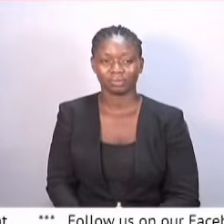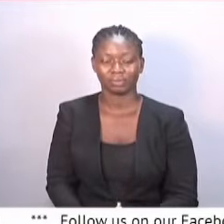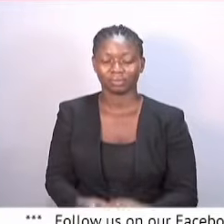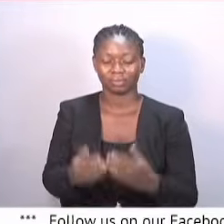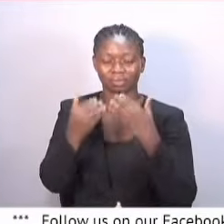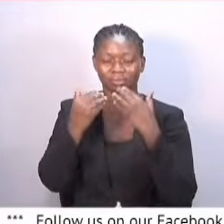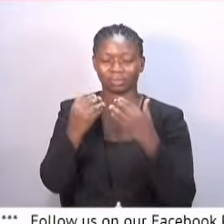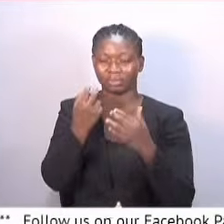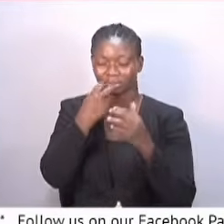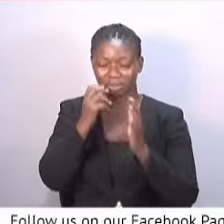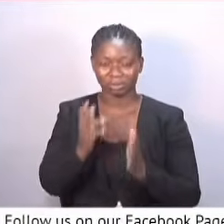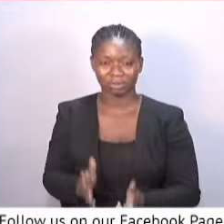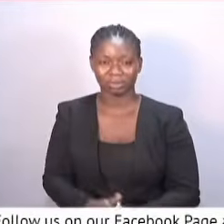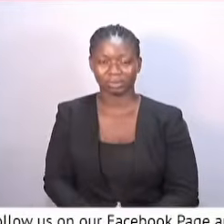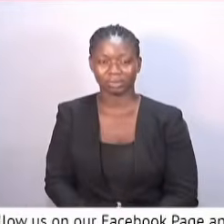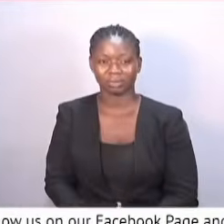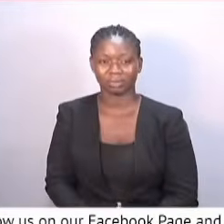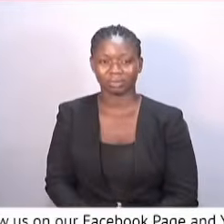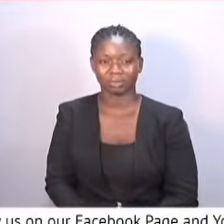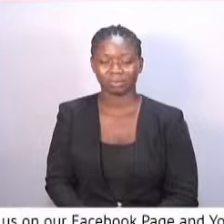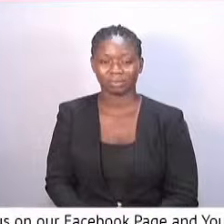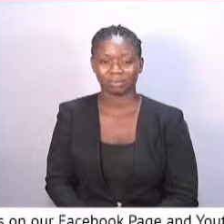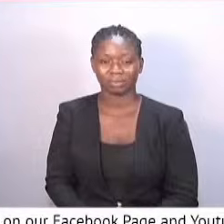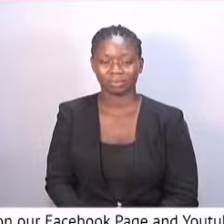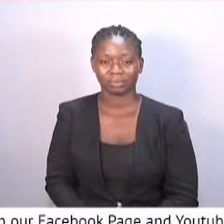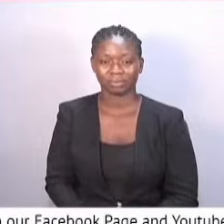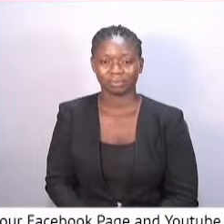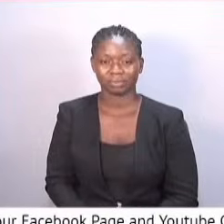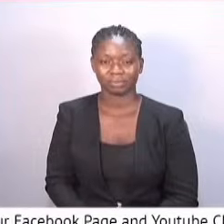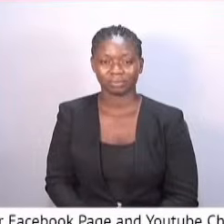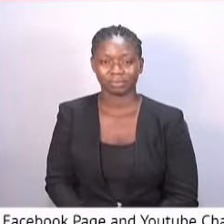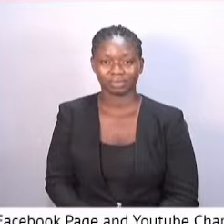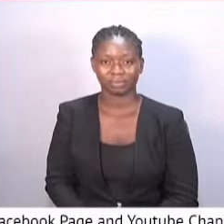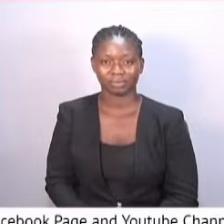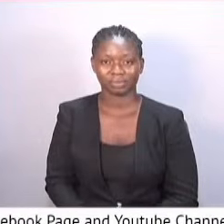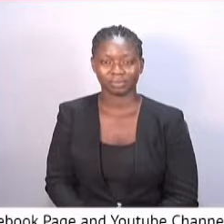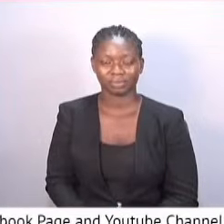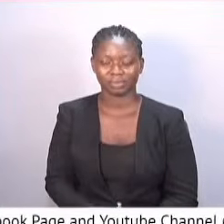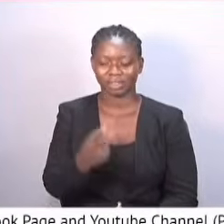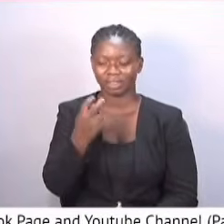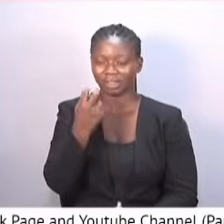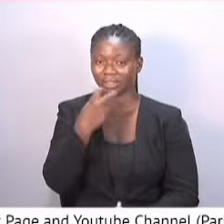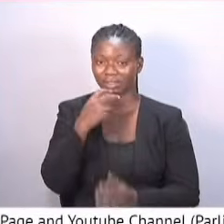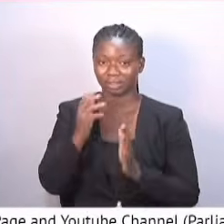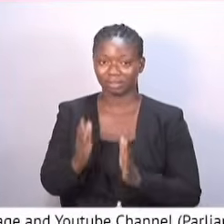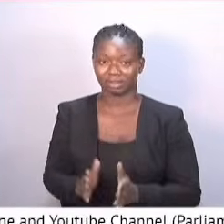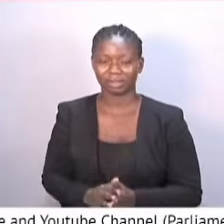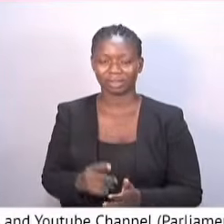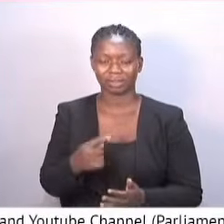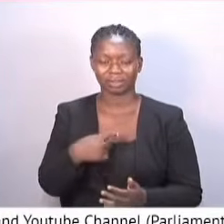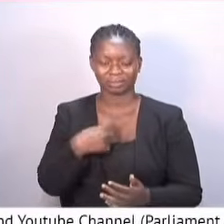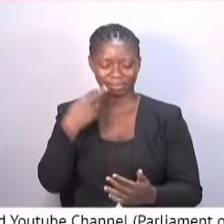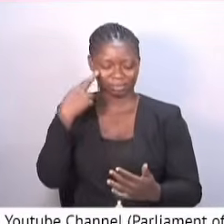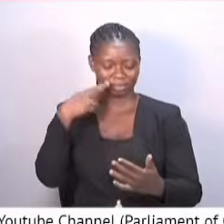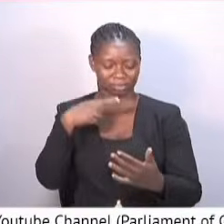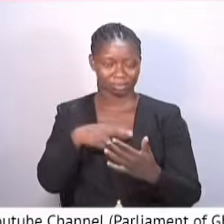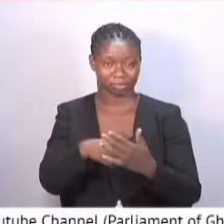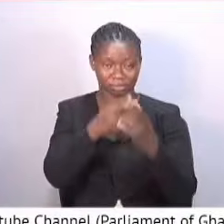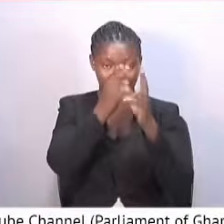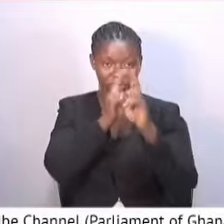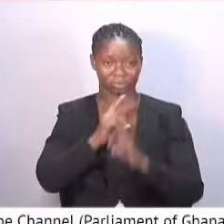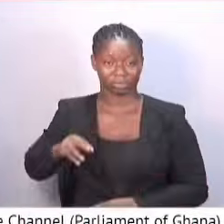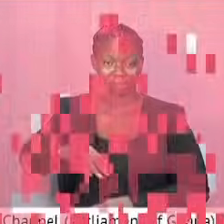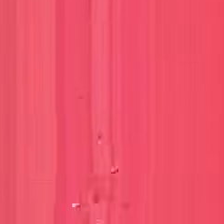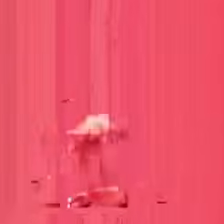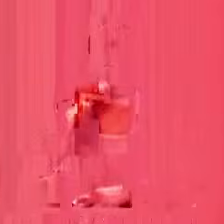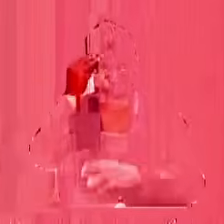Thank you very much, Mr. Speaker. Yes, on the same issue. Mr. Speaker, I referenced the Honorable Minister